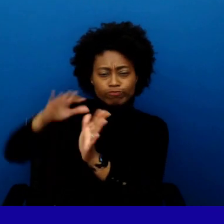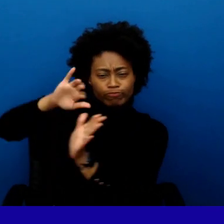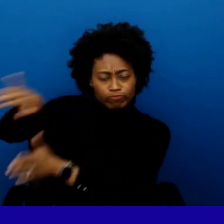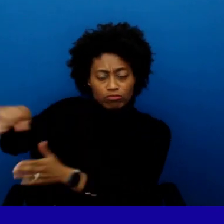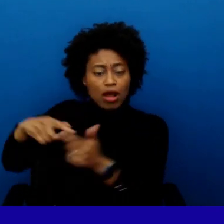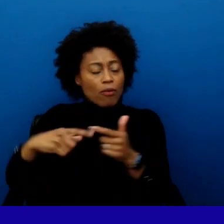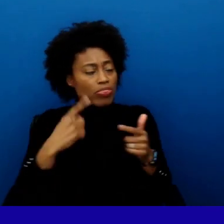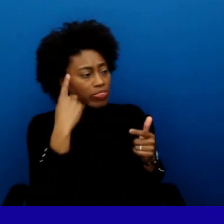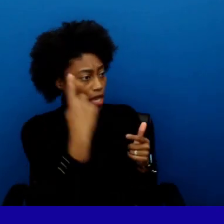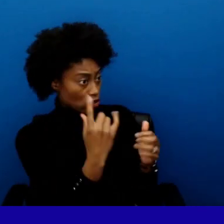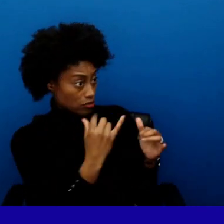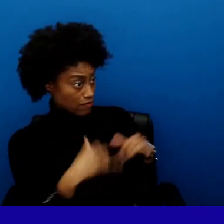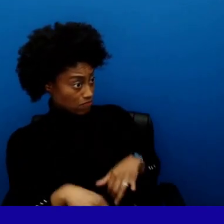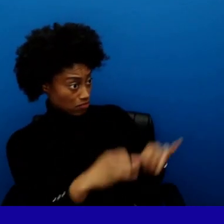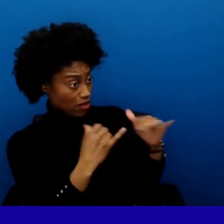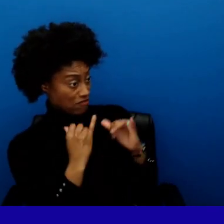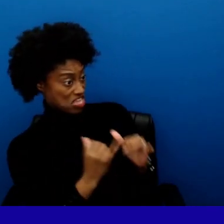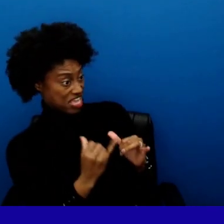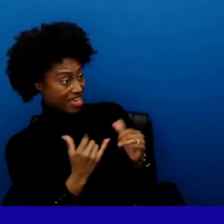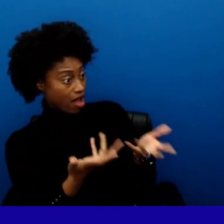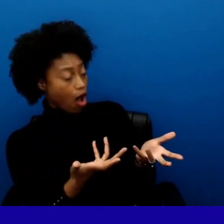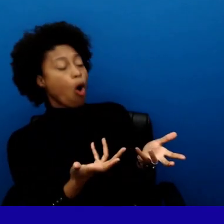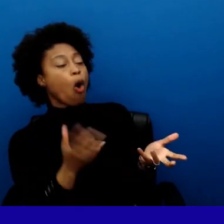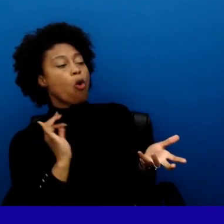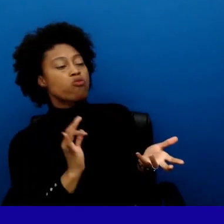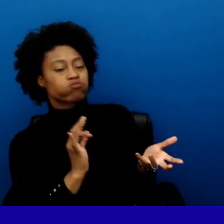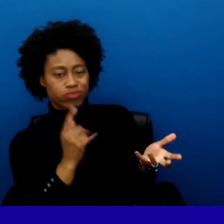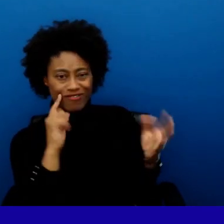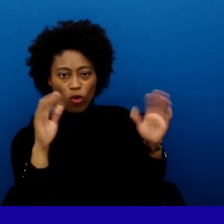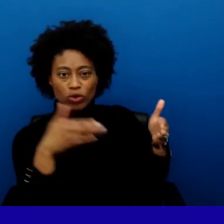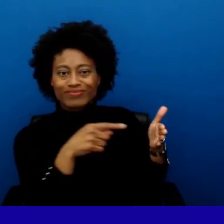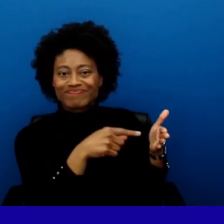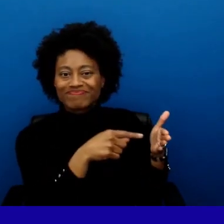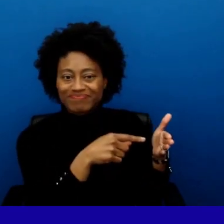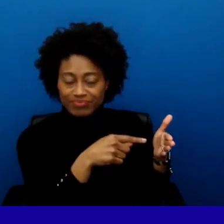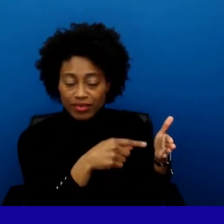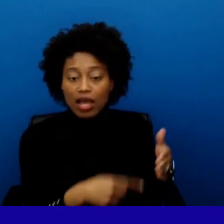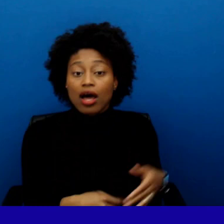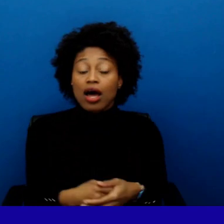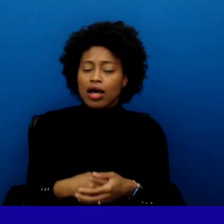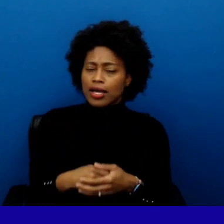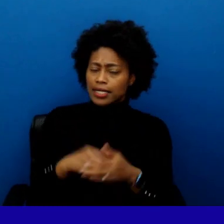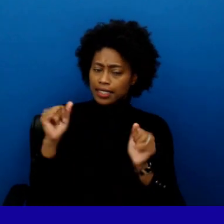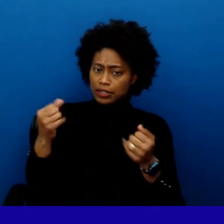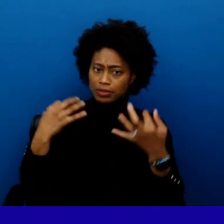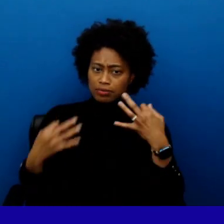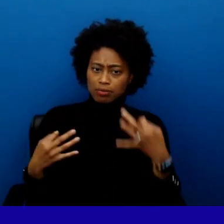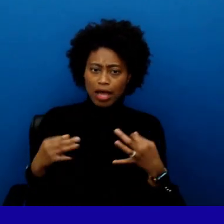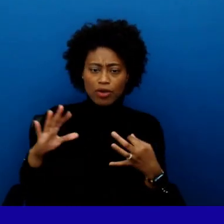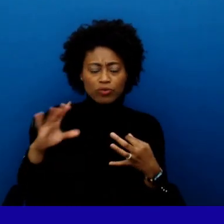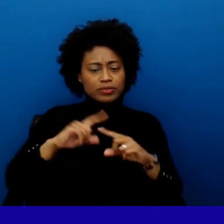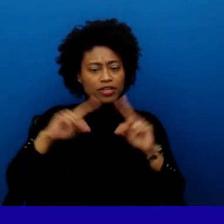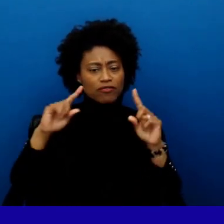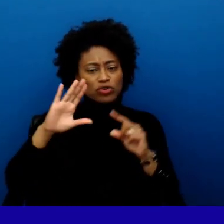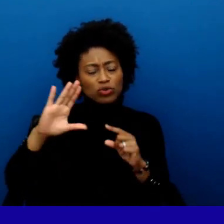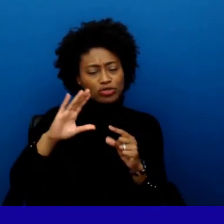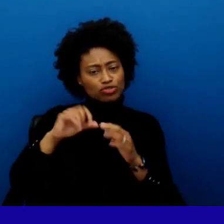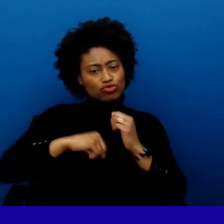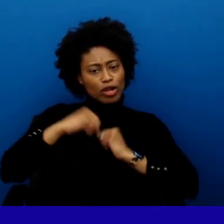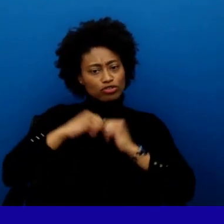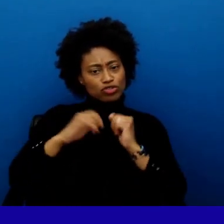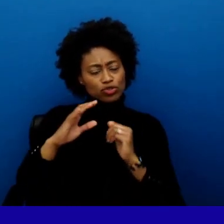like for everyone who shares those symptoms. Can you explain to us what is different about the structure of